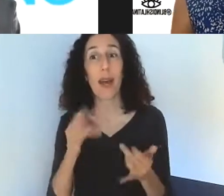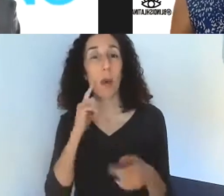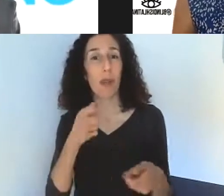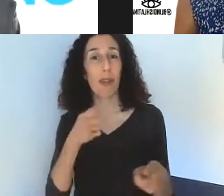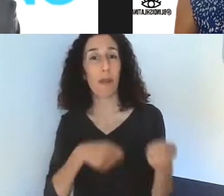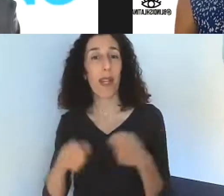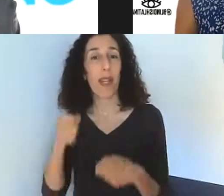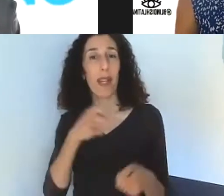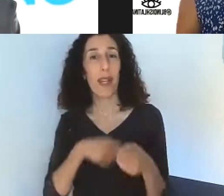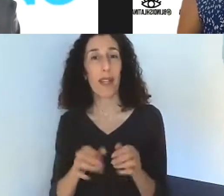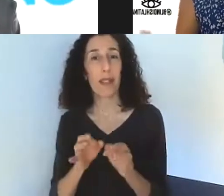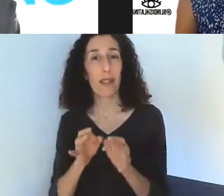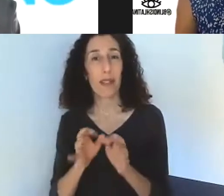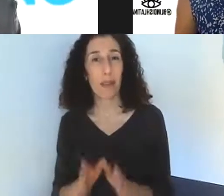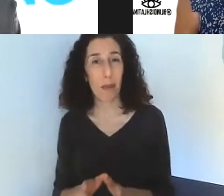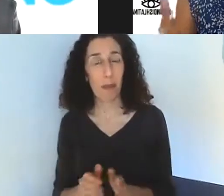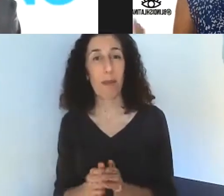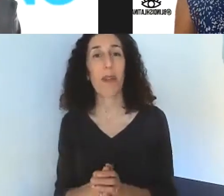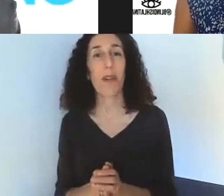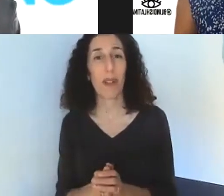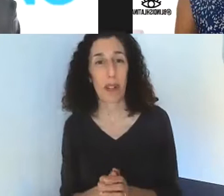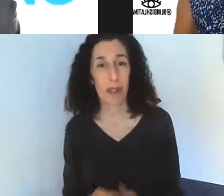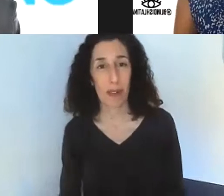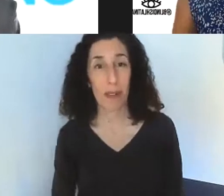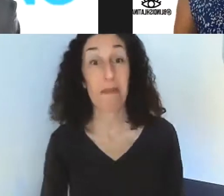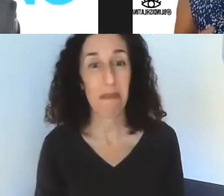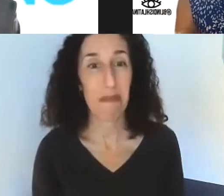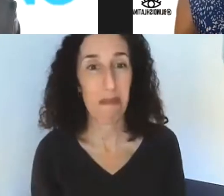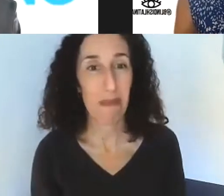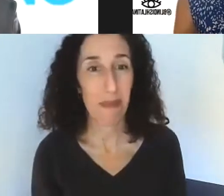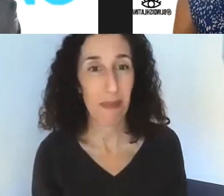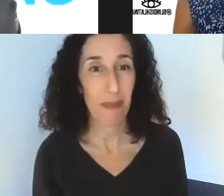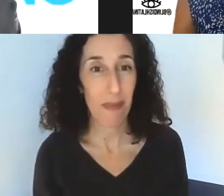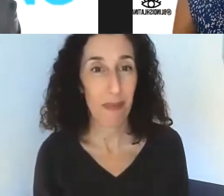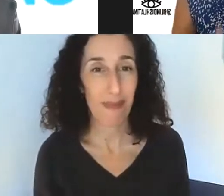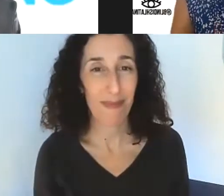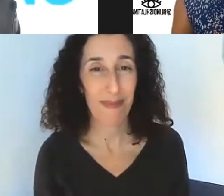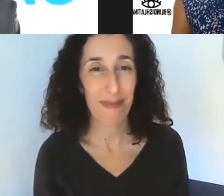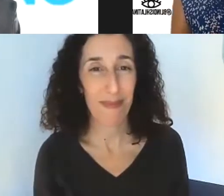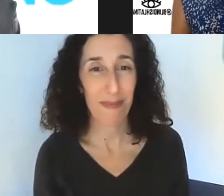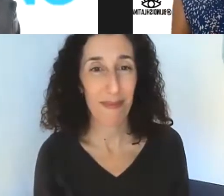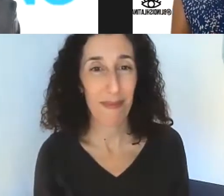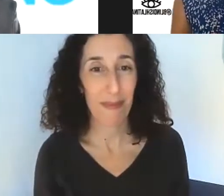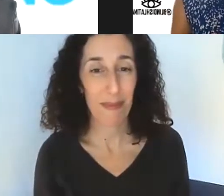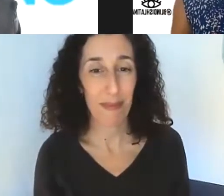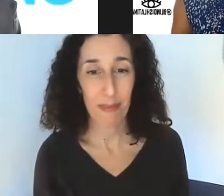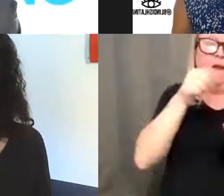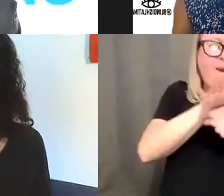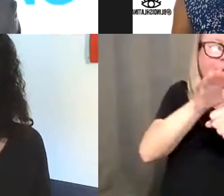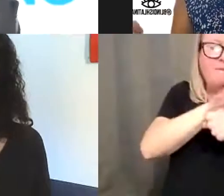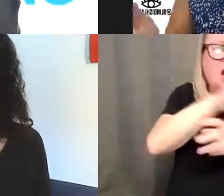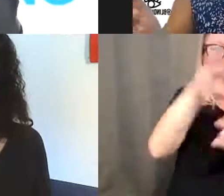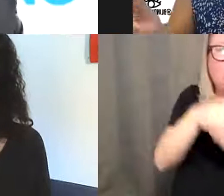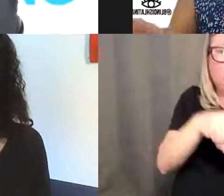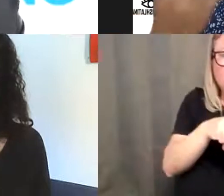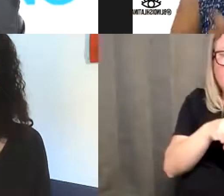depending on the institution or the organization, whoever we're talking about, there could be a lack of commitment to inclusion. People can